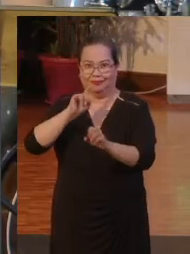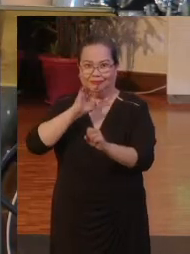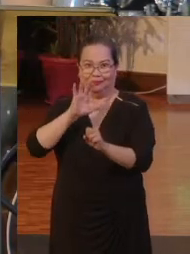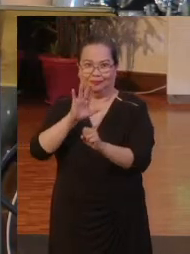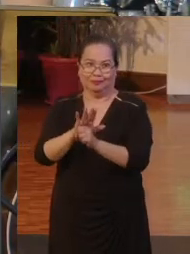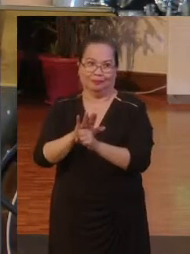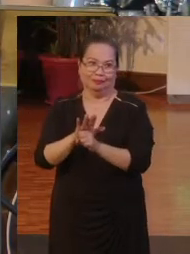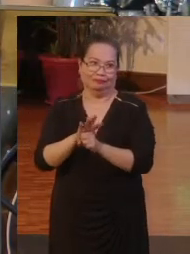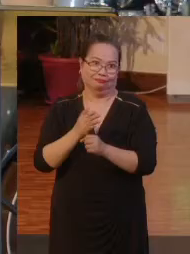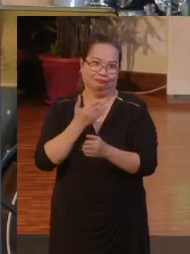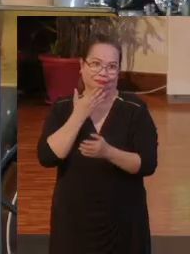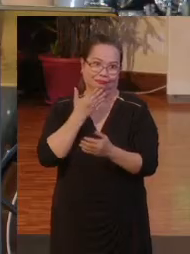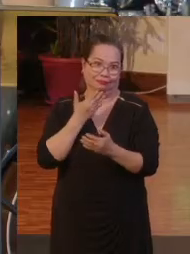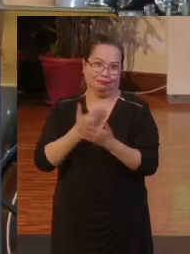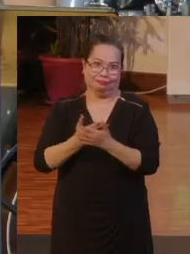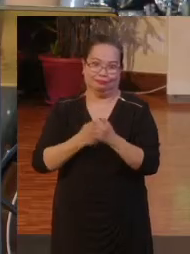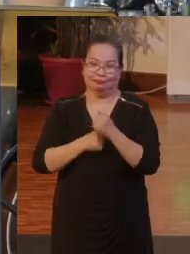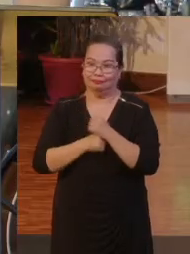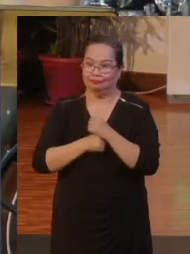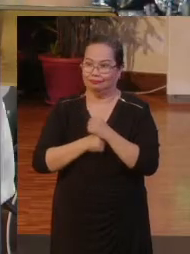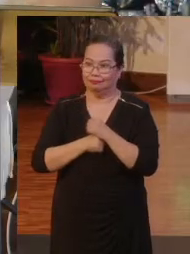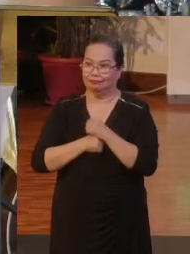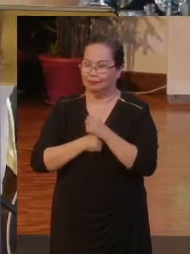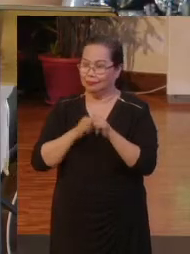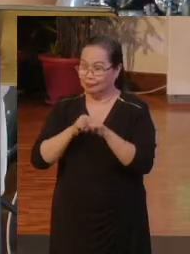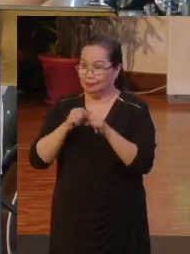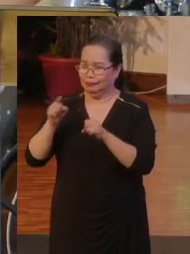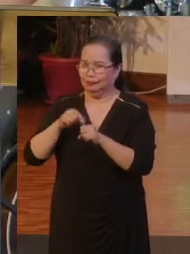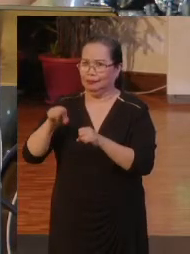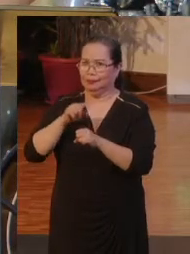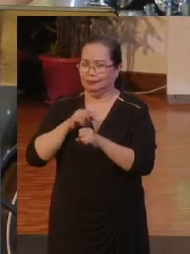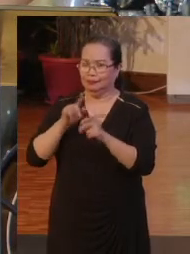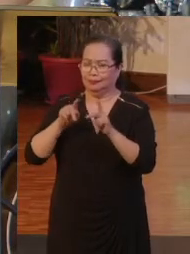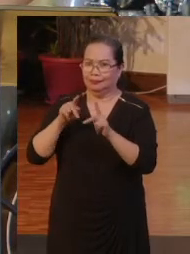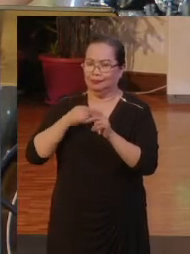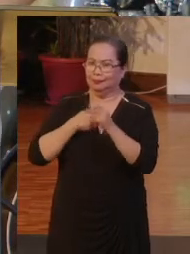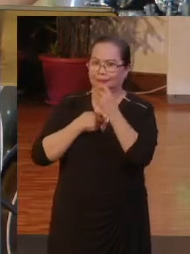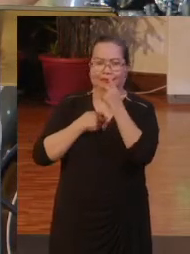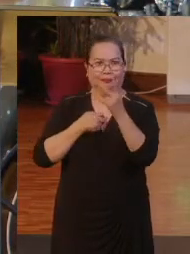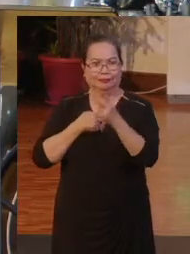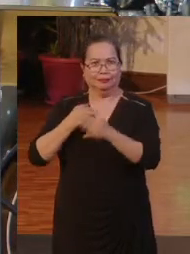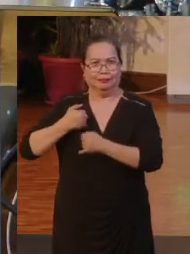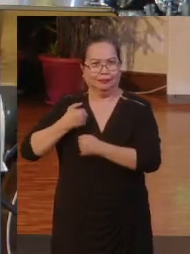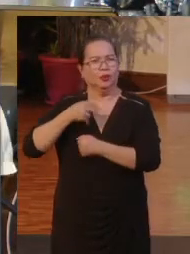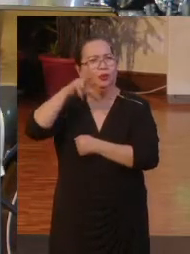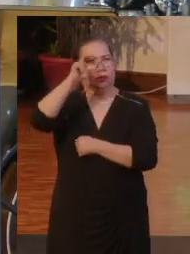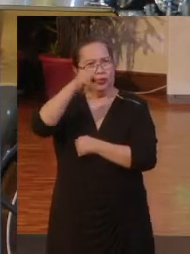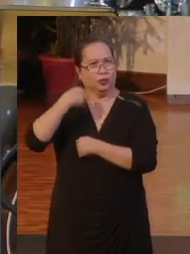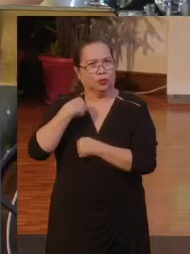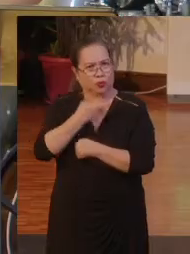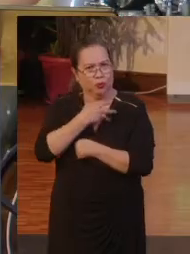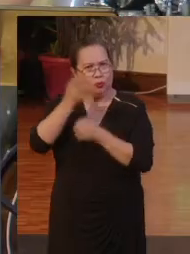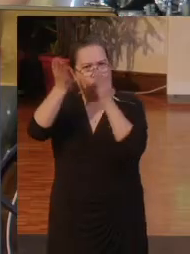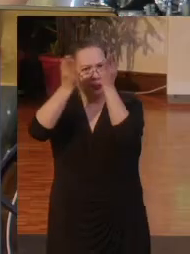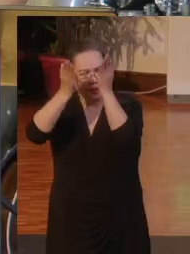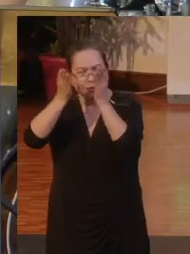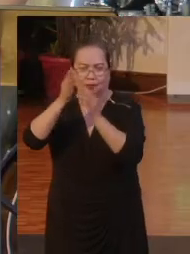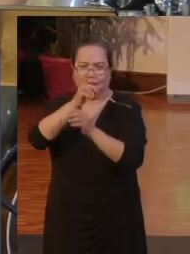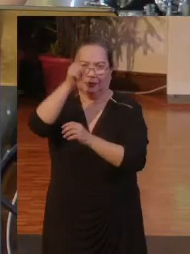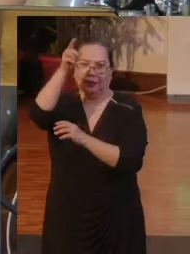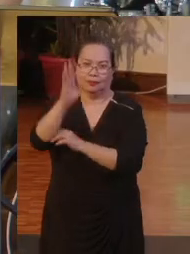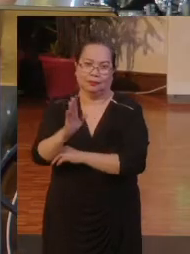good. So nung tugon ng mga tao, and the people said to Joshua, "No, but we will serve the